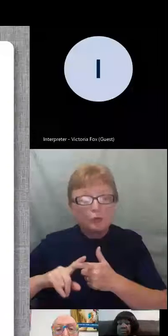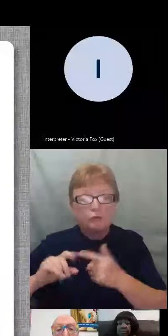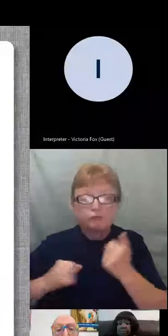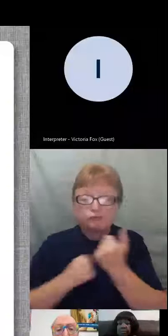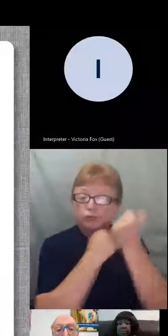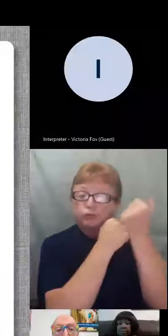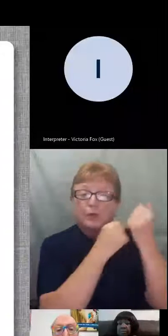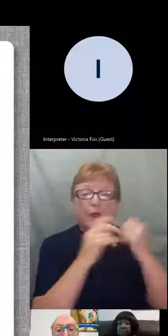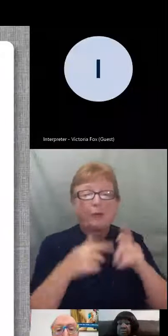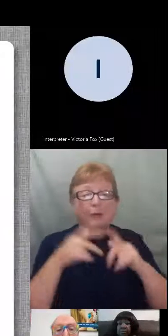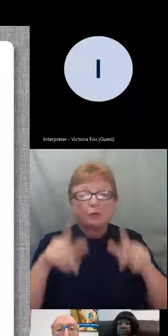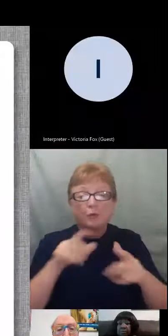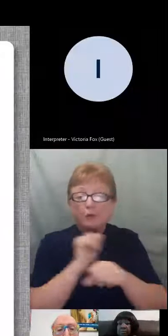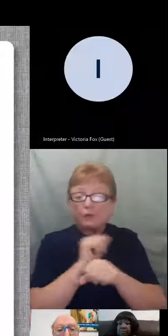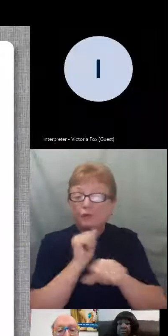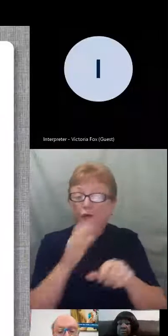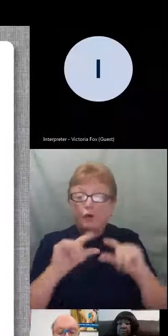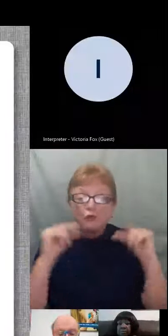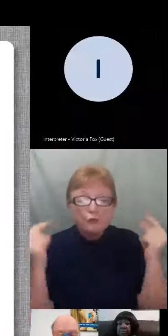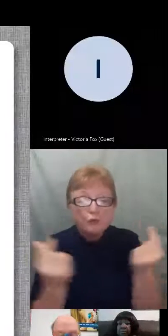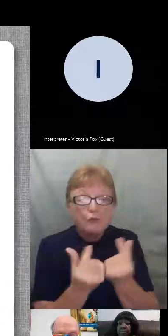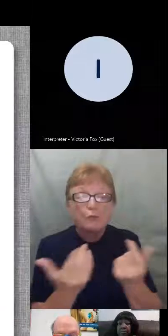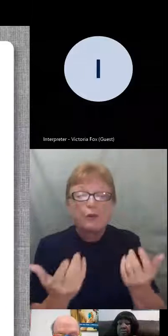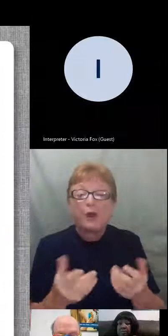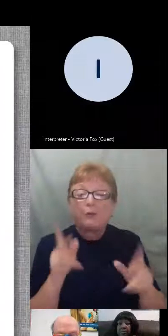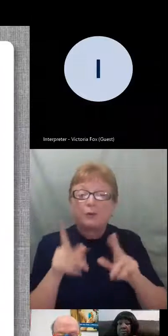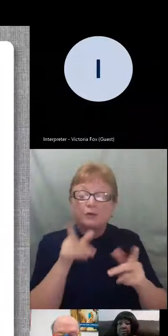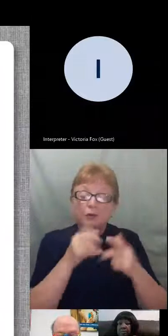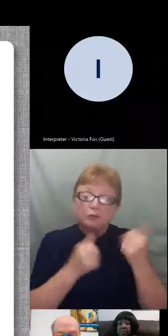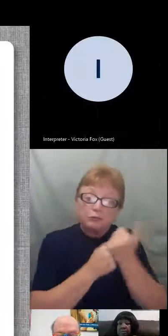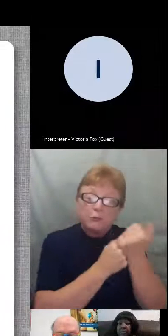a cause or a group, a person who